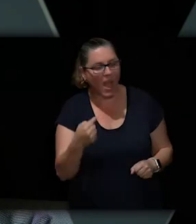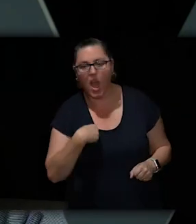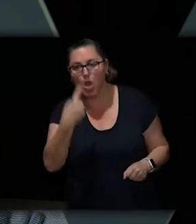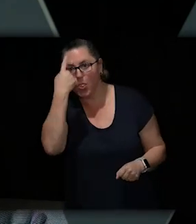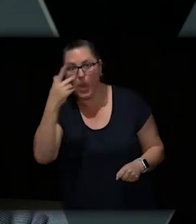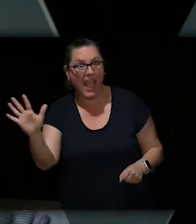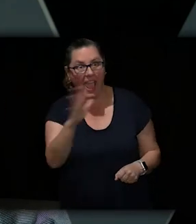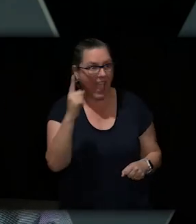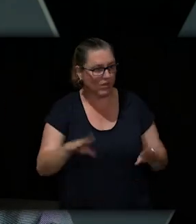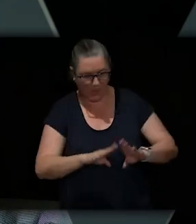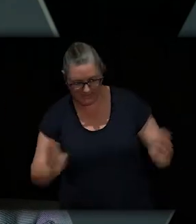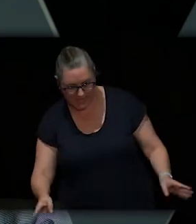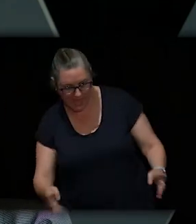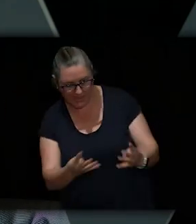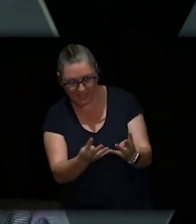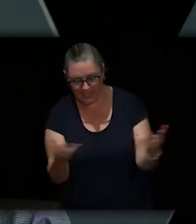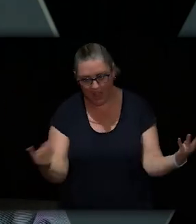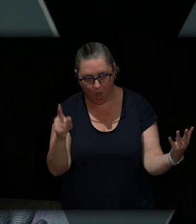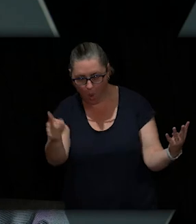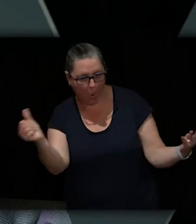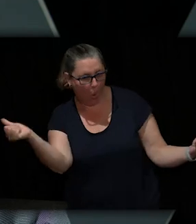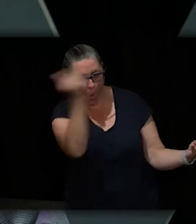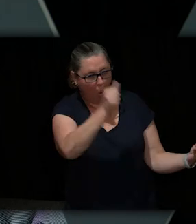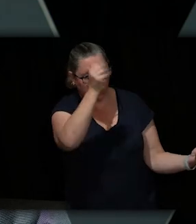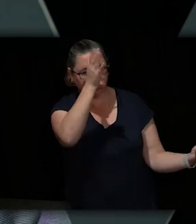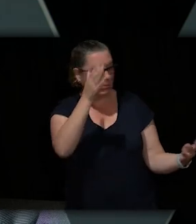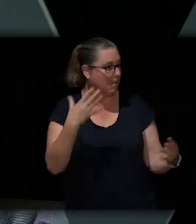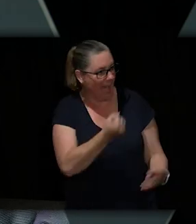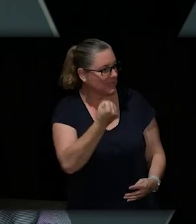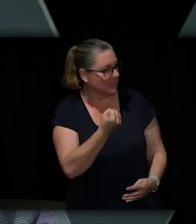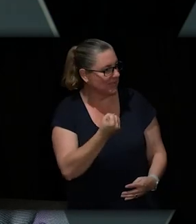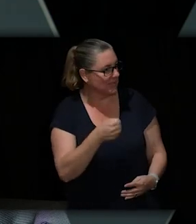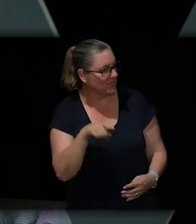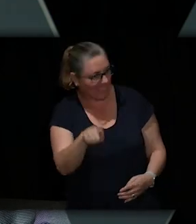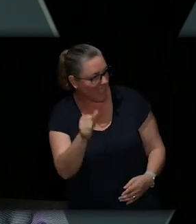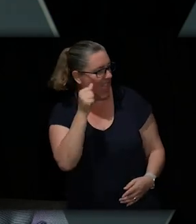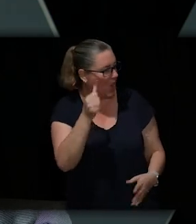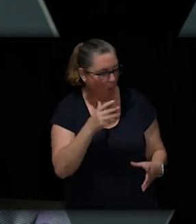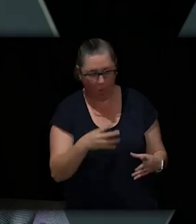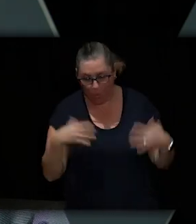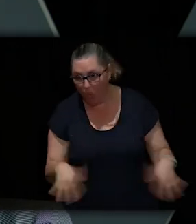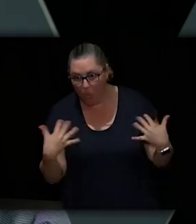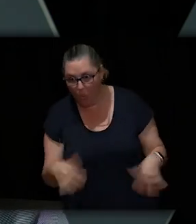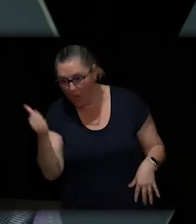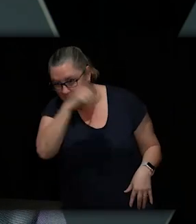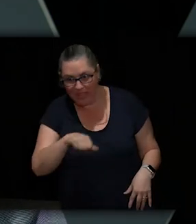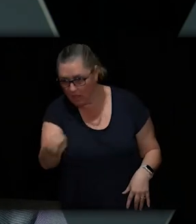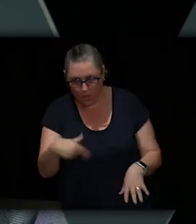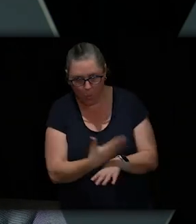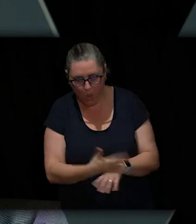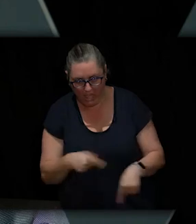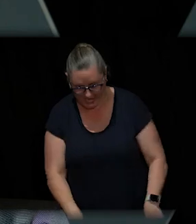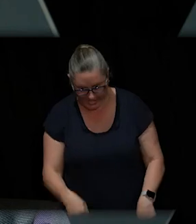with me had to be a genius. Mm-hmm. Like they just, oh, this person must be some sort of a freak genius since they're working here. And I know I just fell